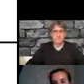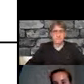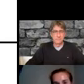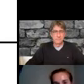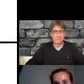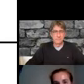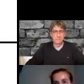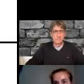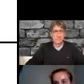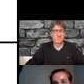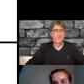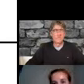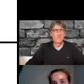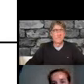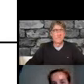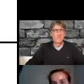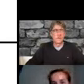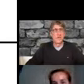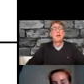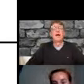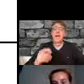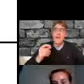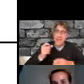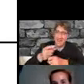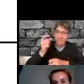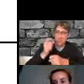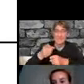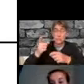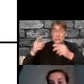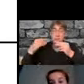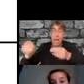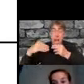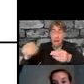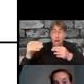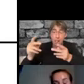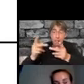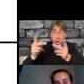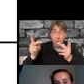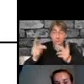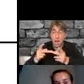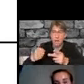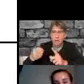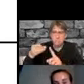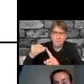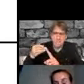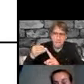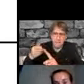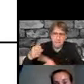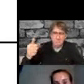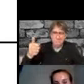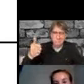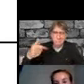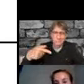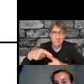So as I mentioned, every year we will evaluate our sales locations to monitor how the network is serving the needs of our riders and